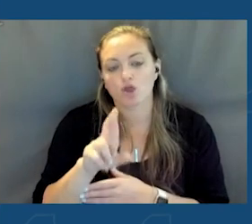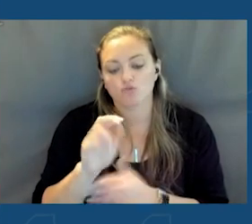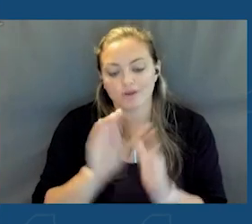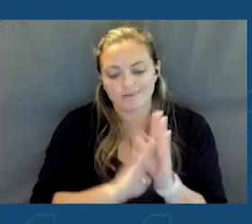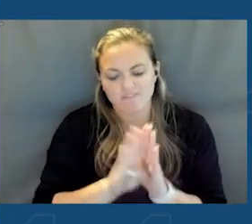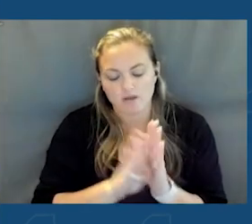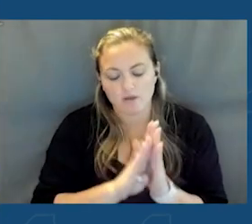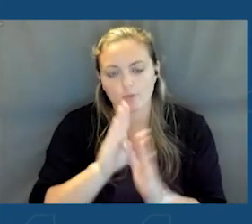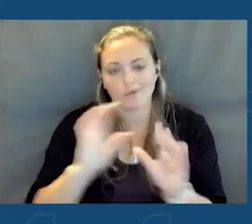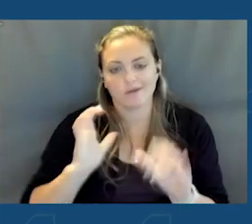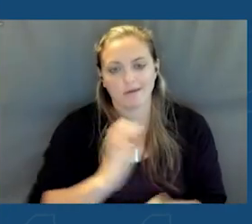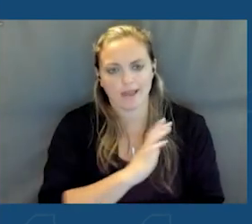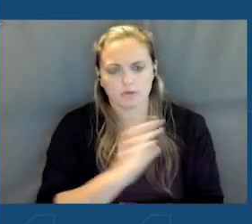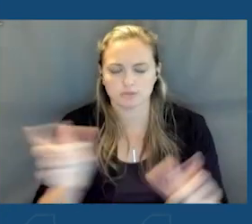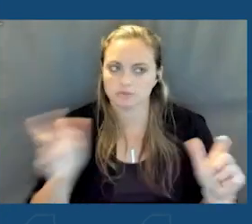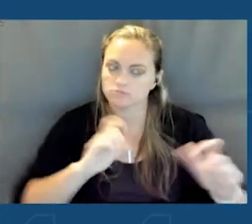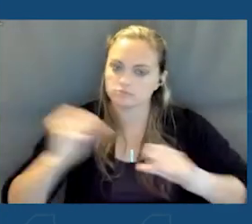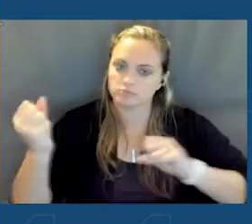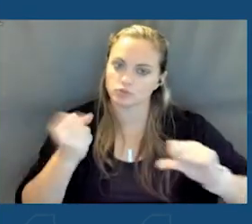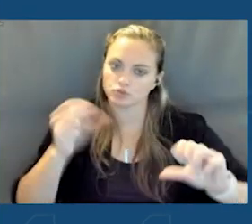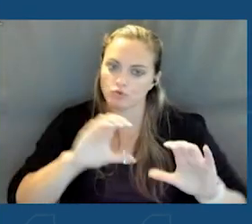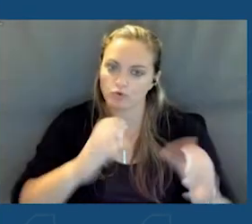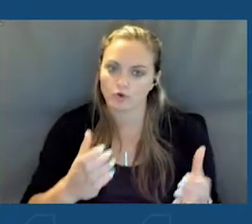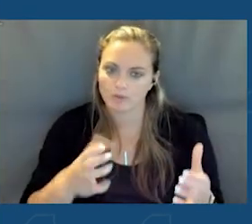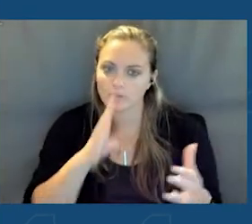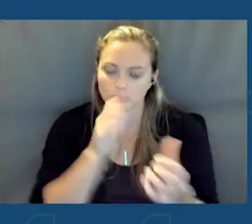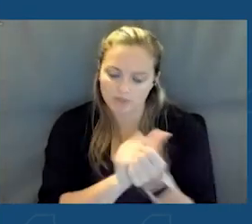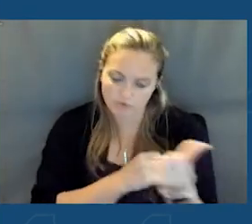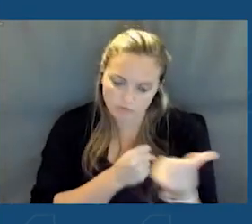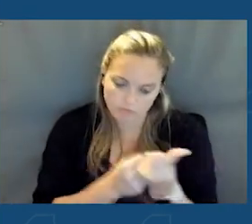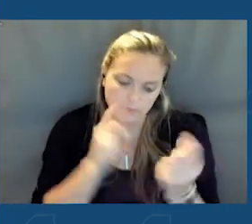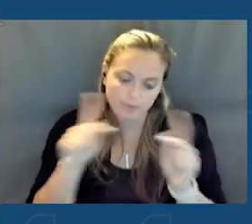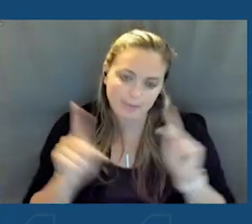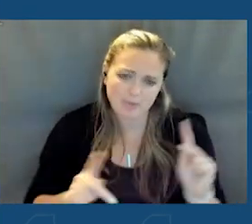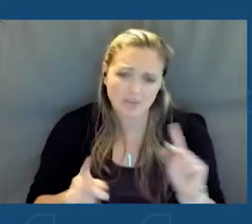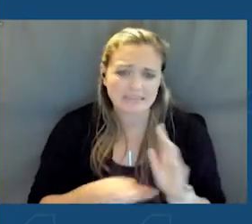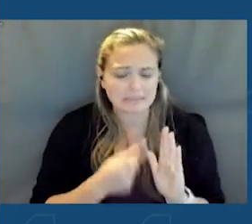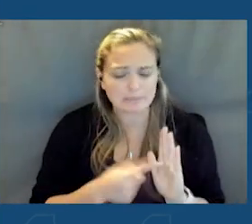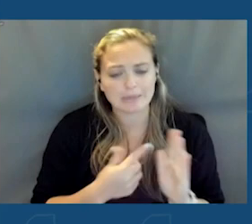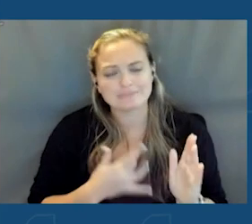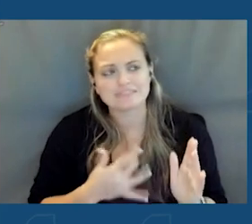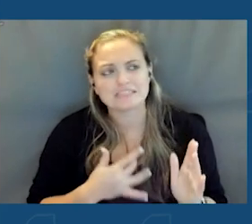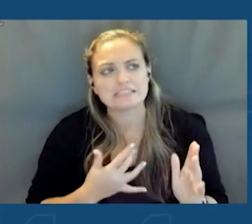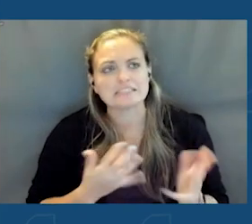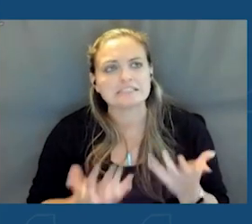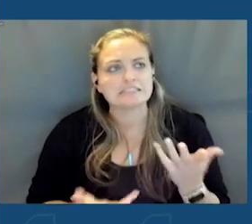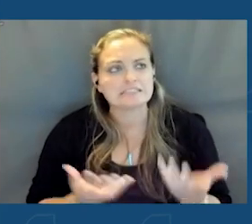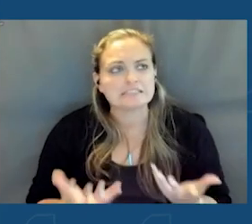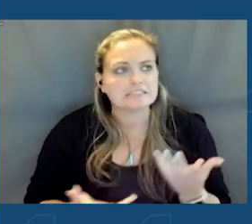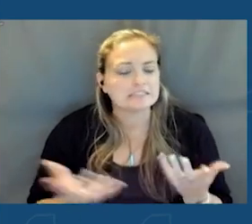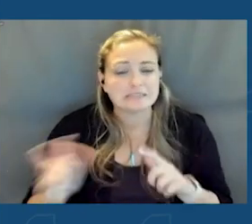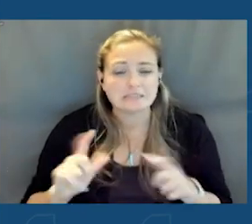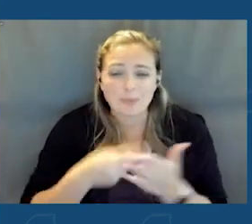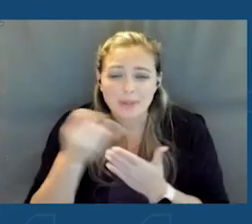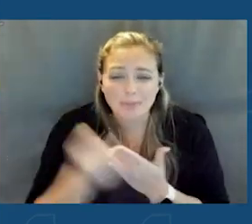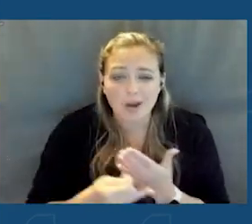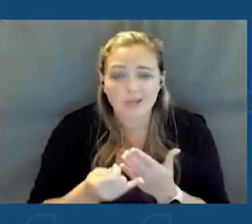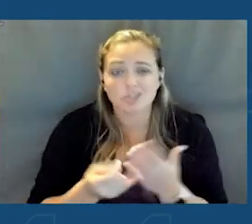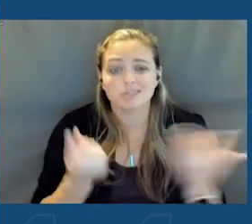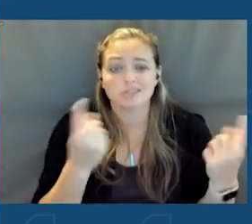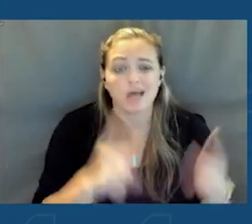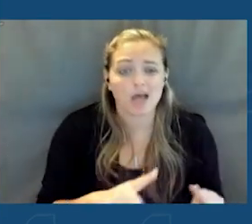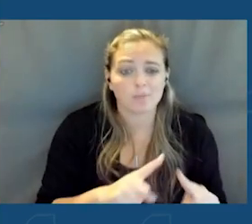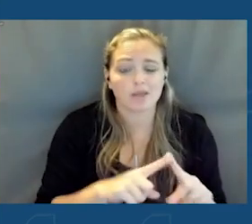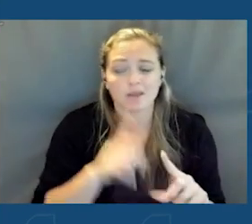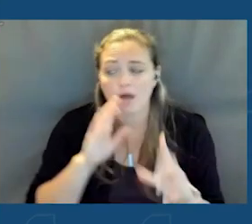is a powerful group that speaks for the people who sometimes feel that, you know, big projects come and go and they haven't been paid